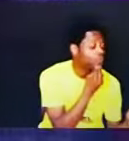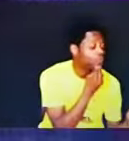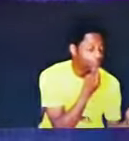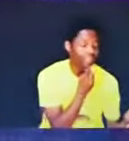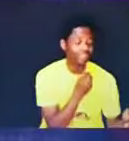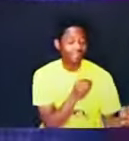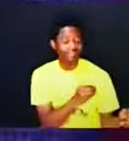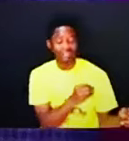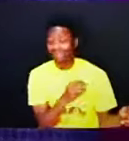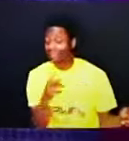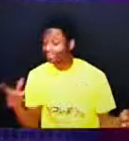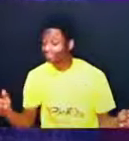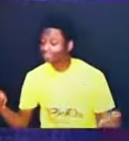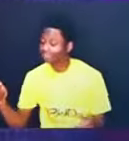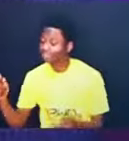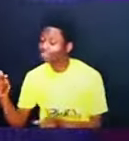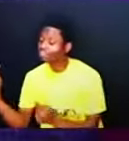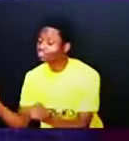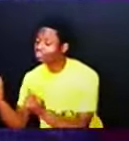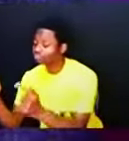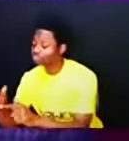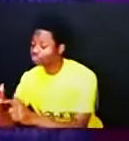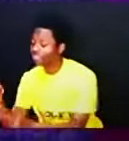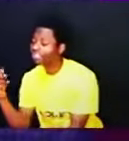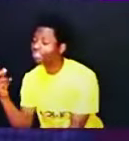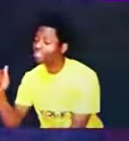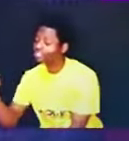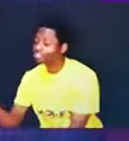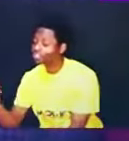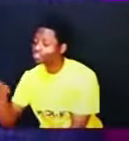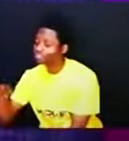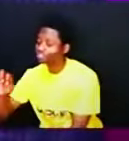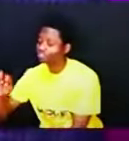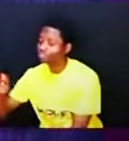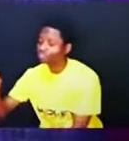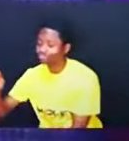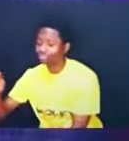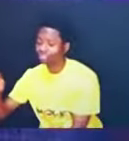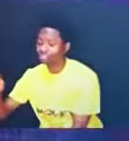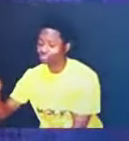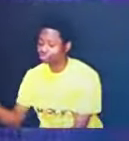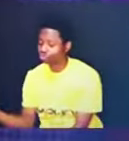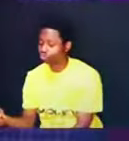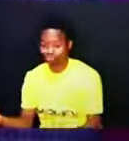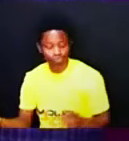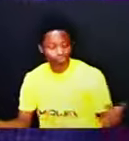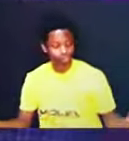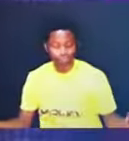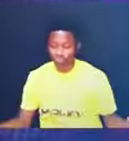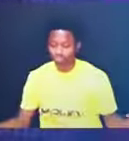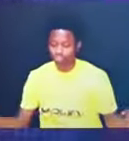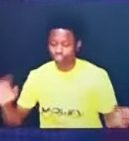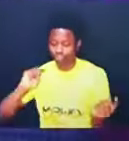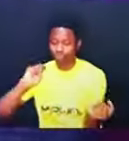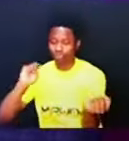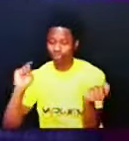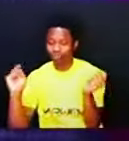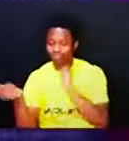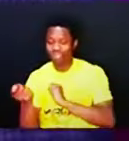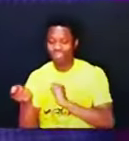now Hela 4 Sintidia. Now or Tre Judah 4 won't name Christo and our Majinuni. Now and what